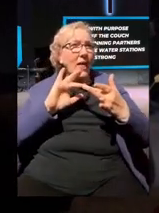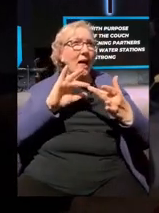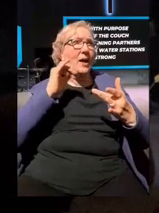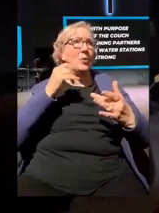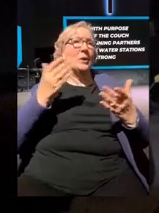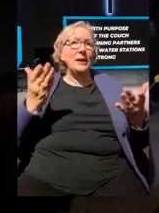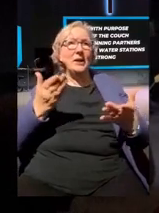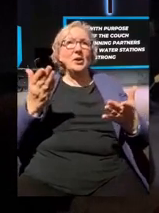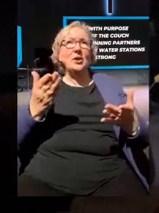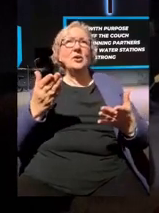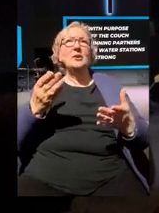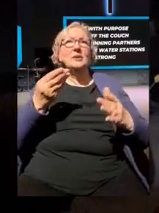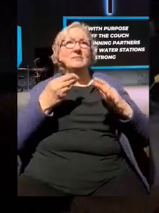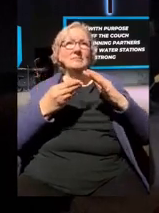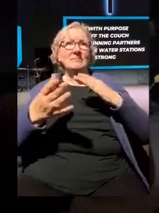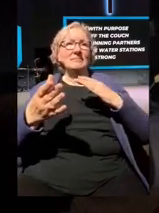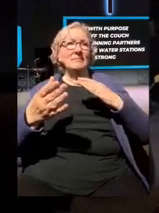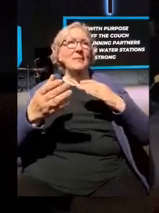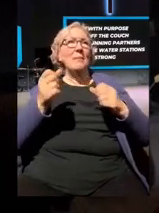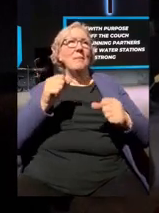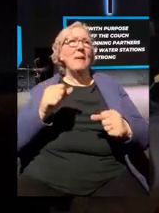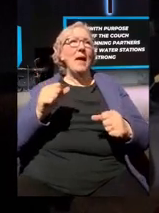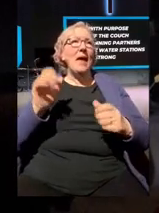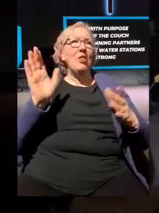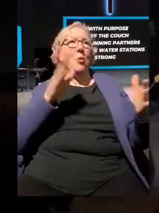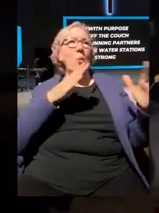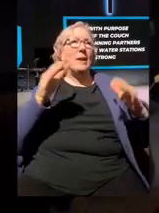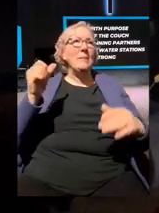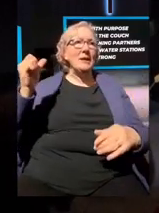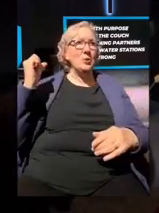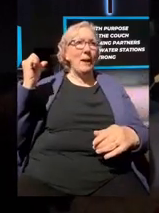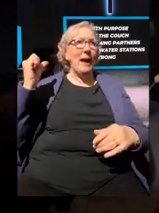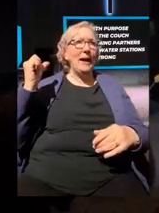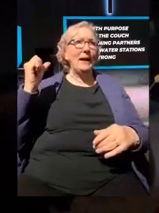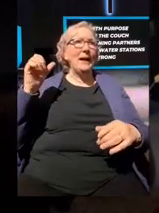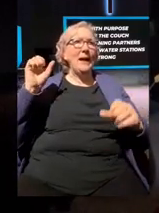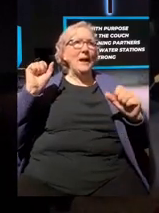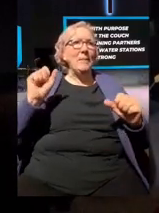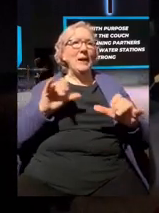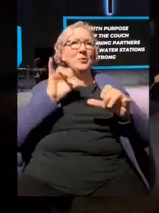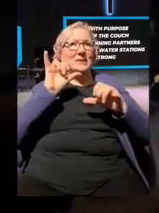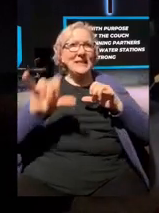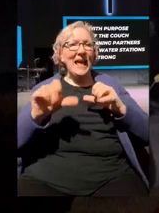say, may the wind be at your back, may you stay safe,